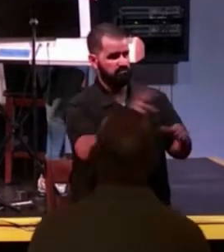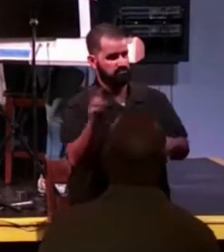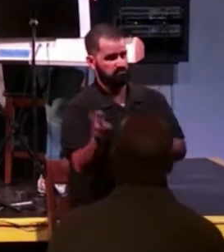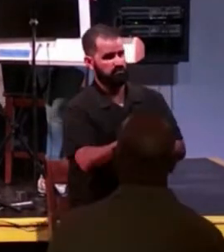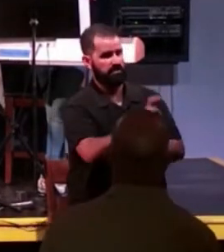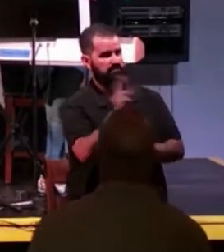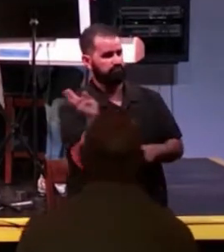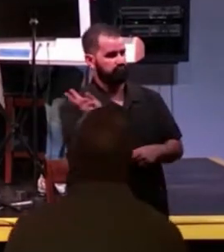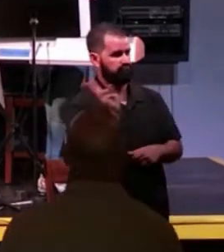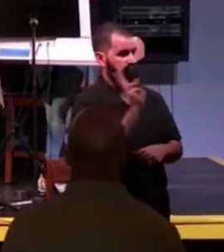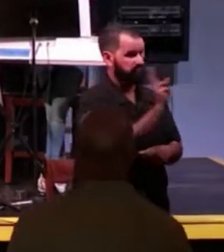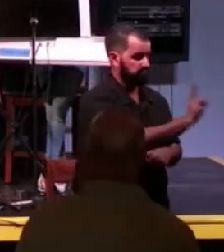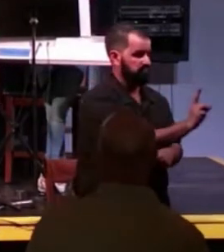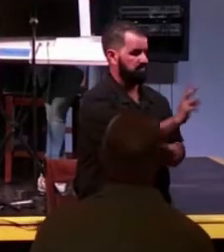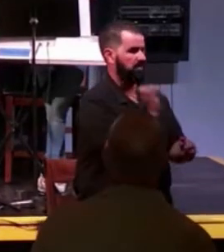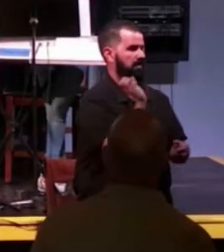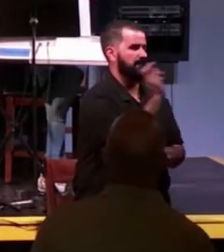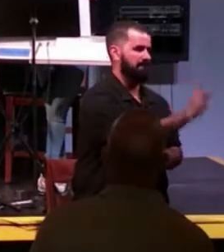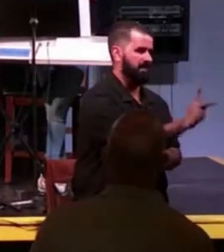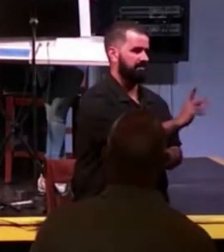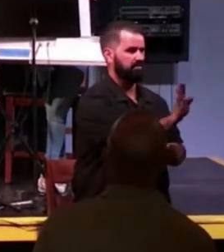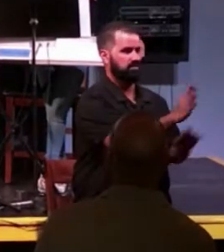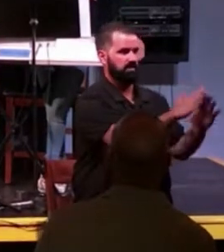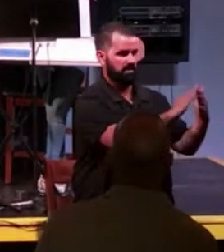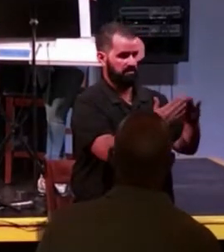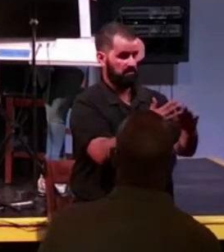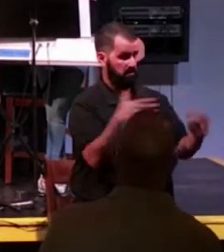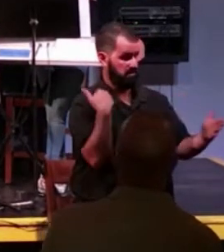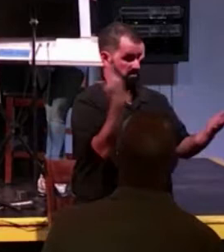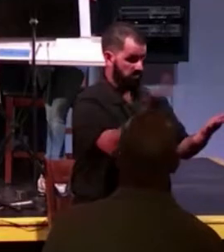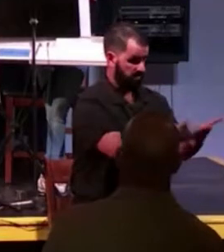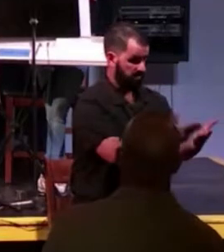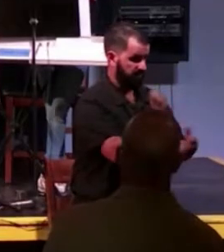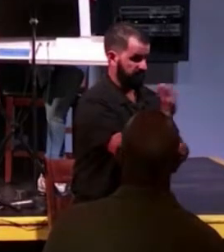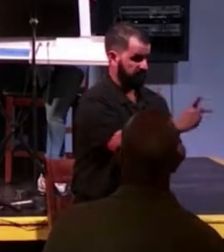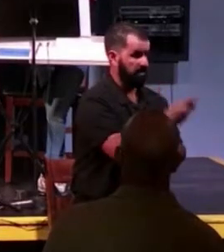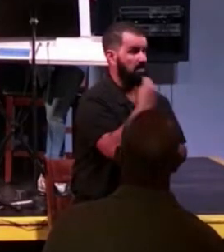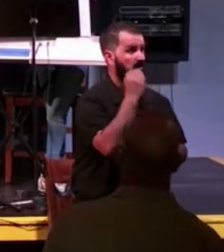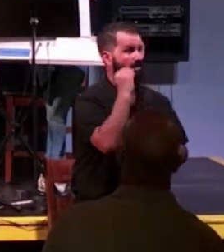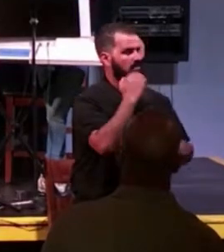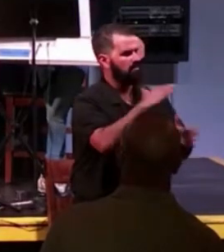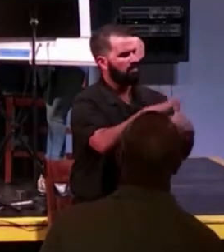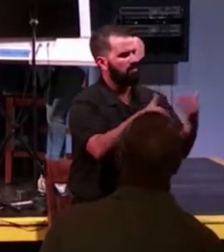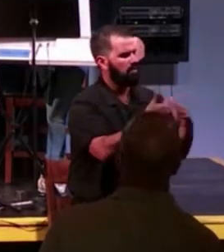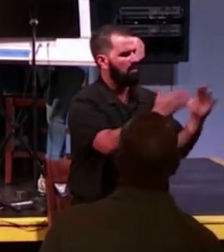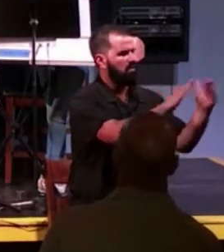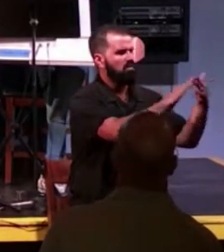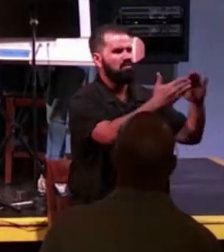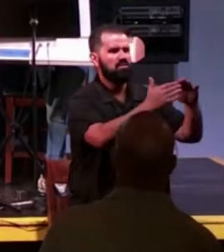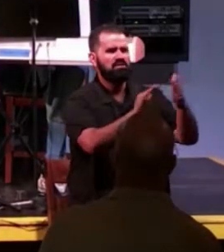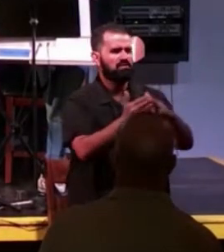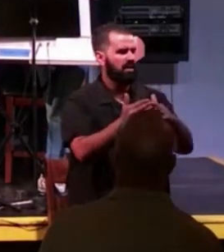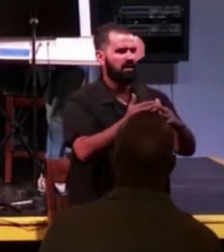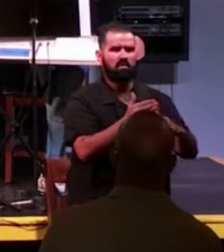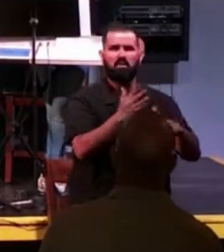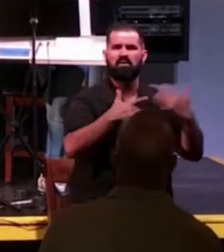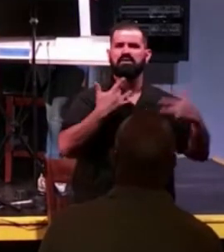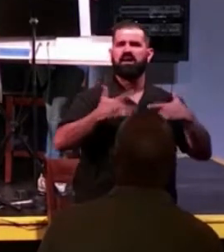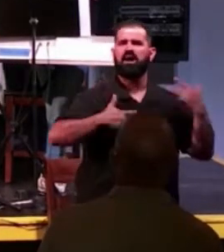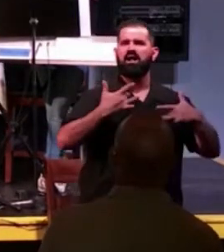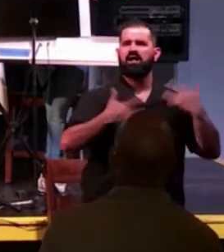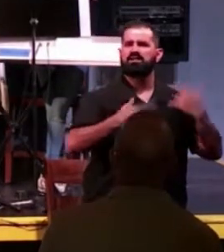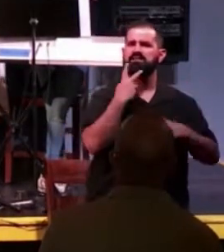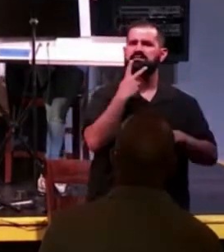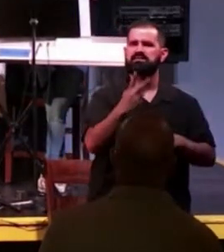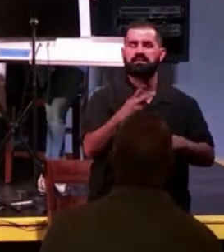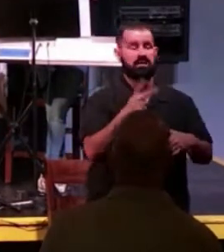until they came to Bethlehem. And when they arrived in Bethlehem, the whole town was stirred because of them, and the whole